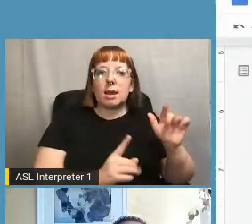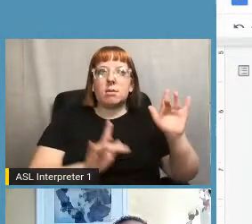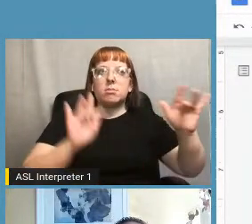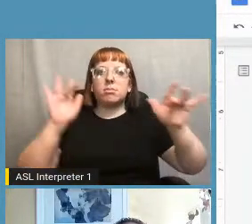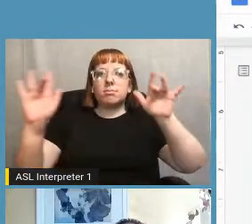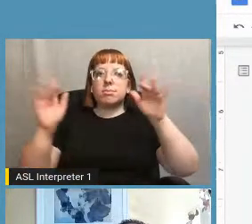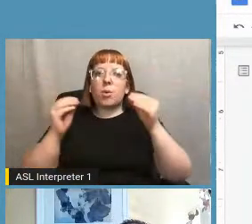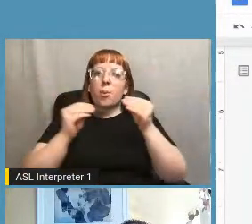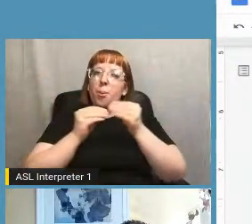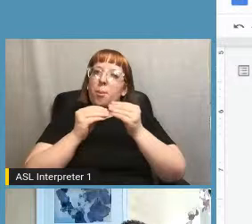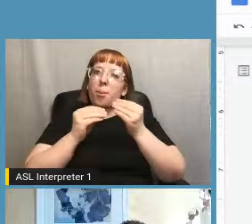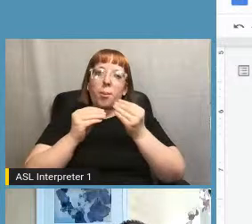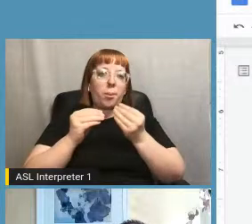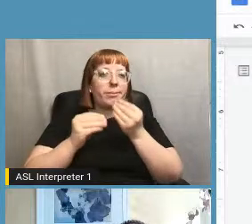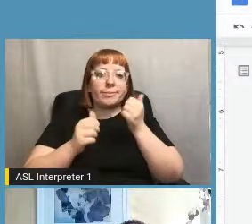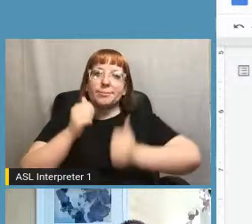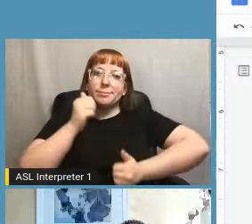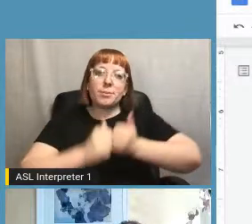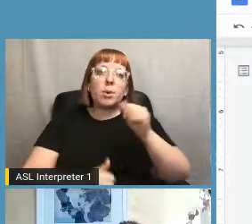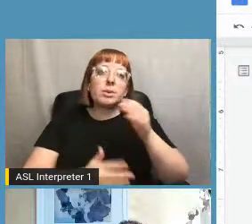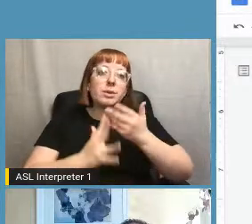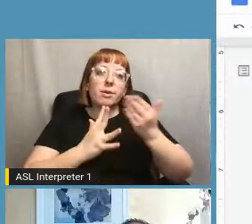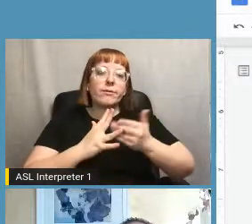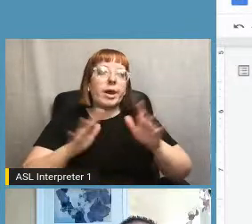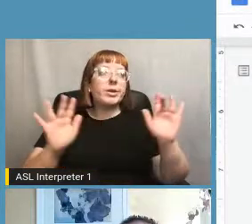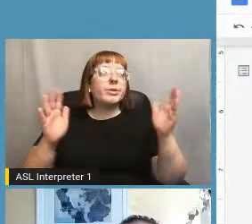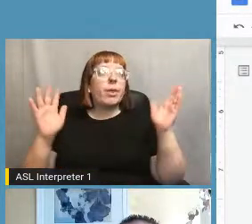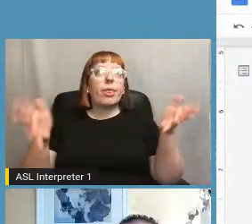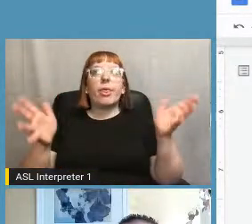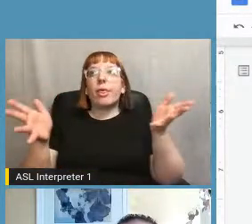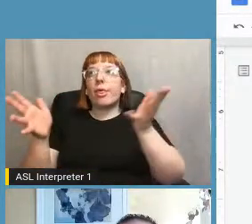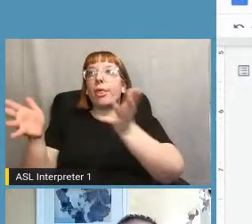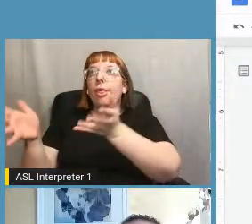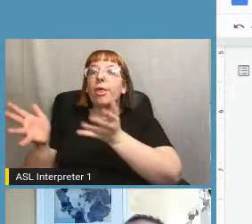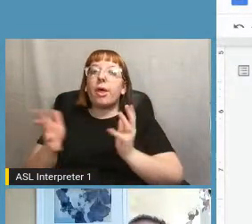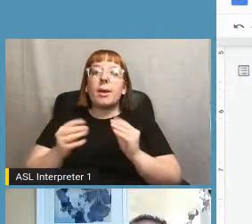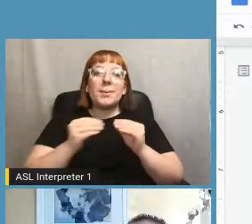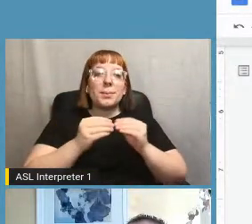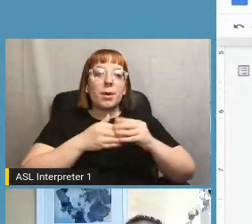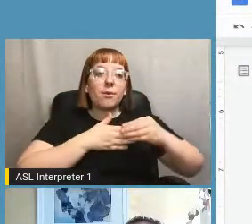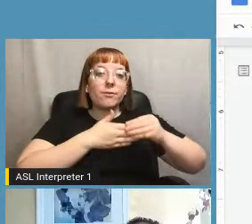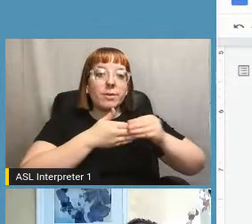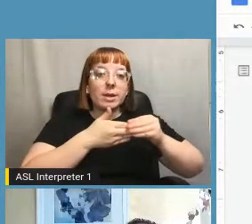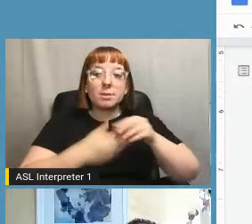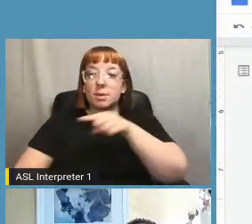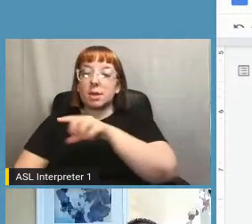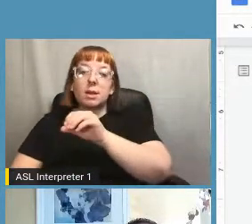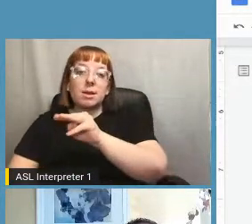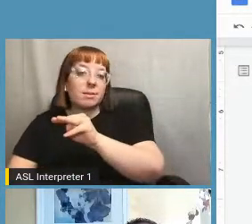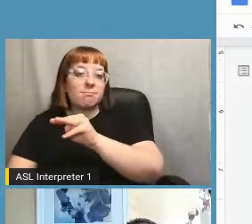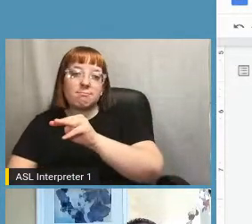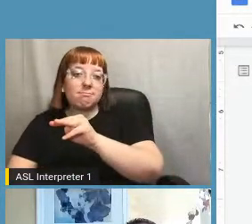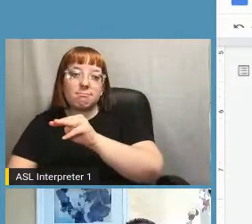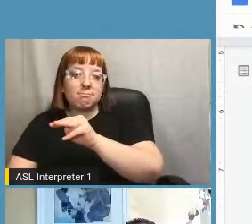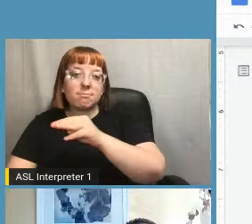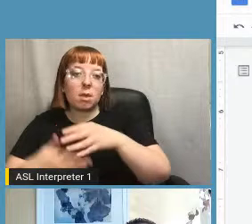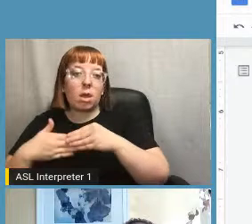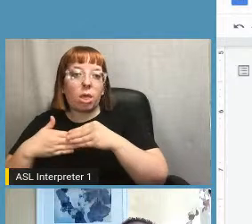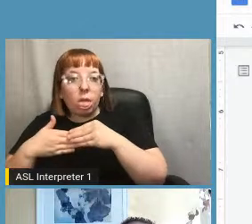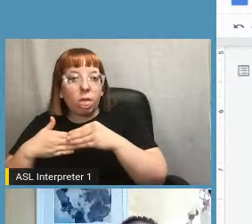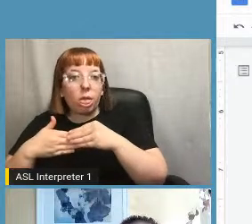files, but where you have a bit more flexibility than a WordPress.com platform is that you